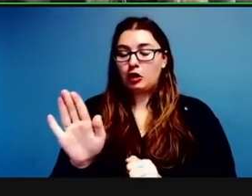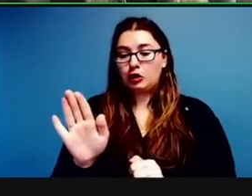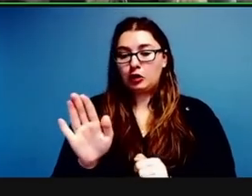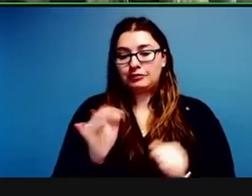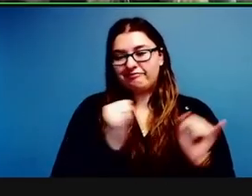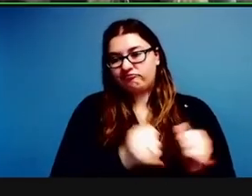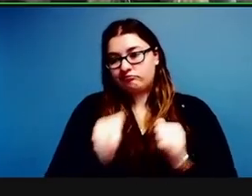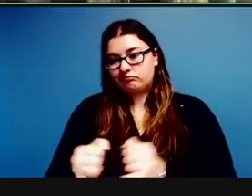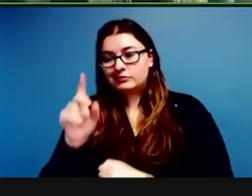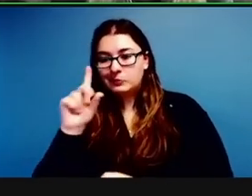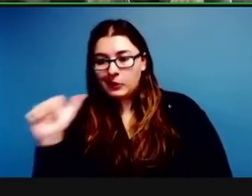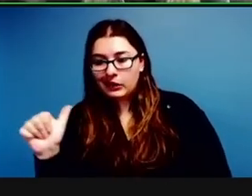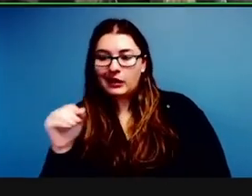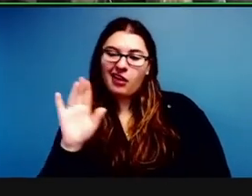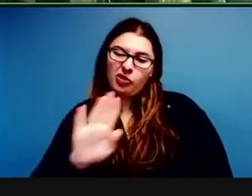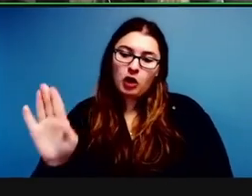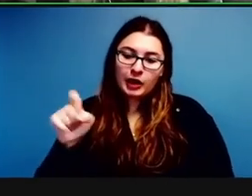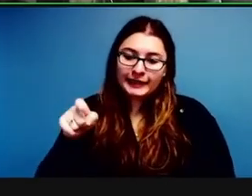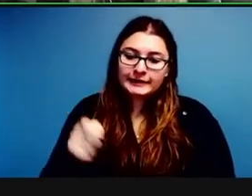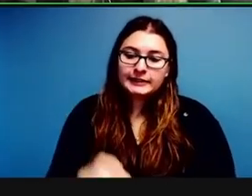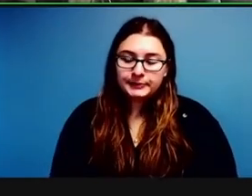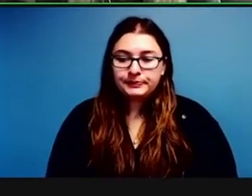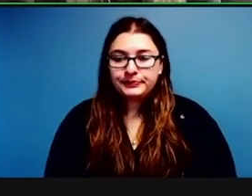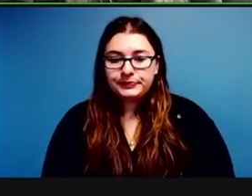disability and needs in mind, of course.